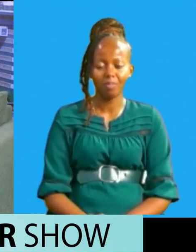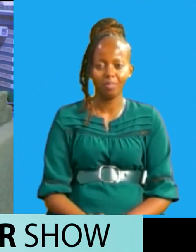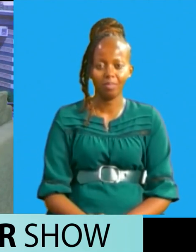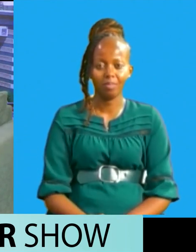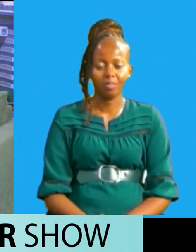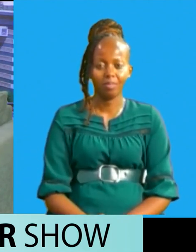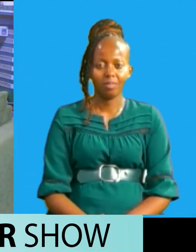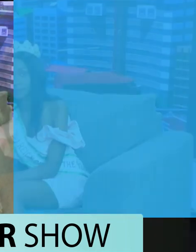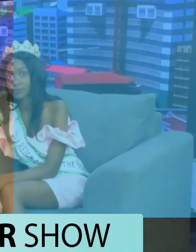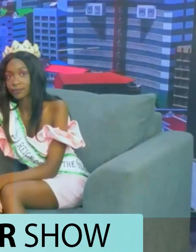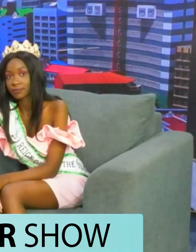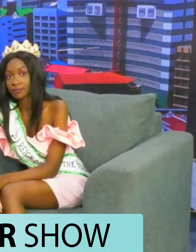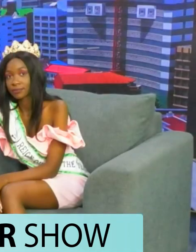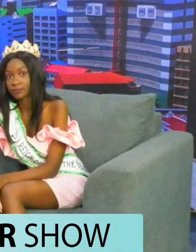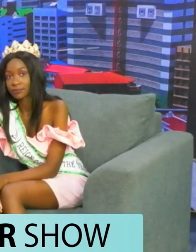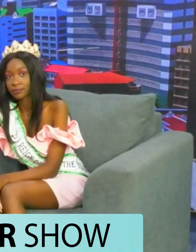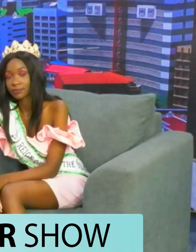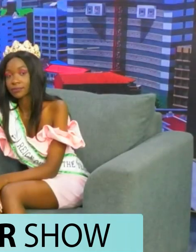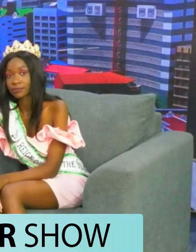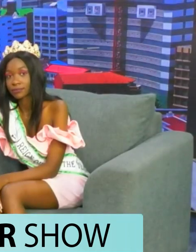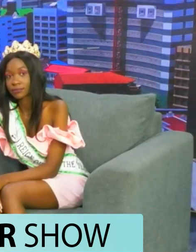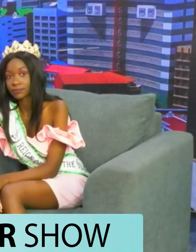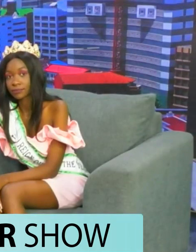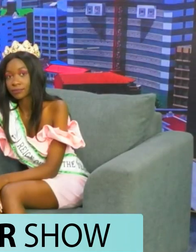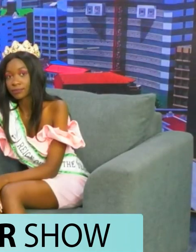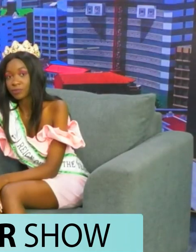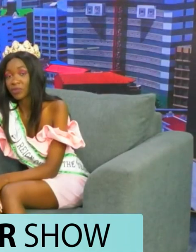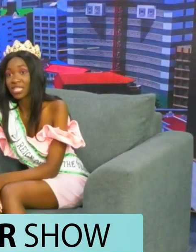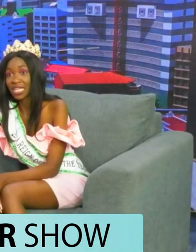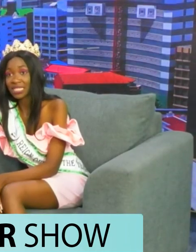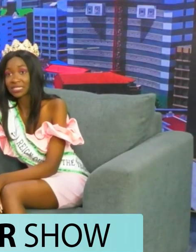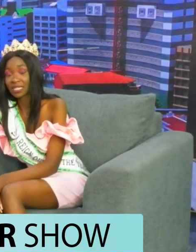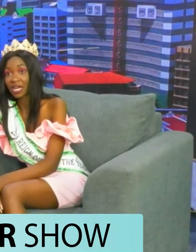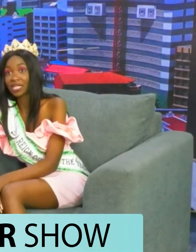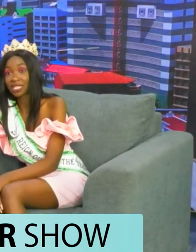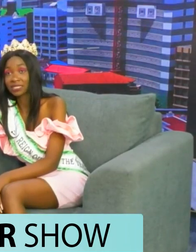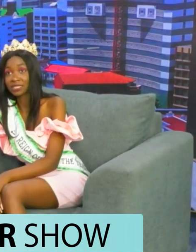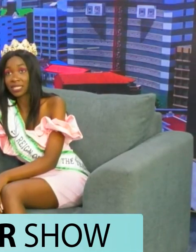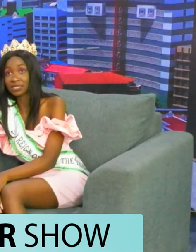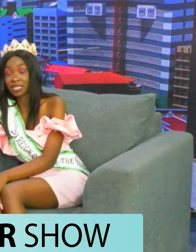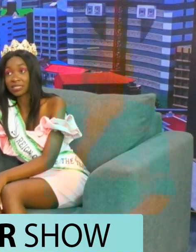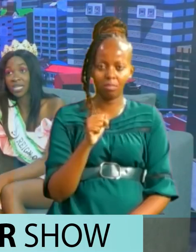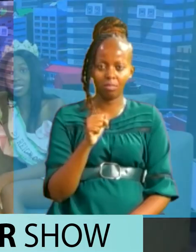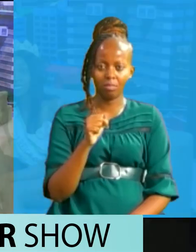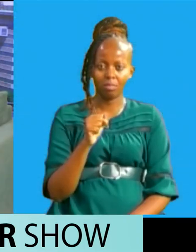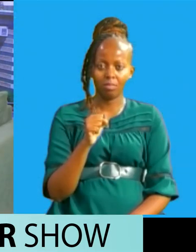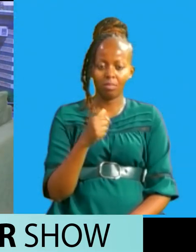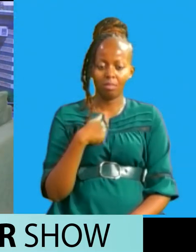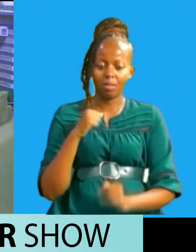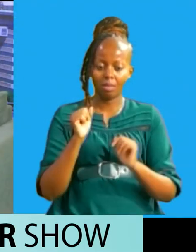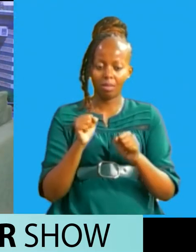What about your hair breakage? Does it help in hair breakage? Yes, yes. I can